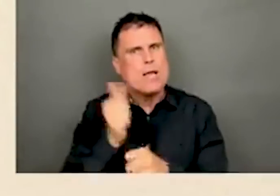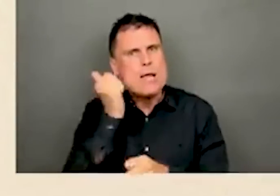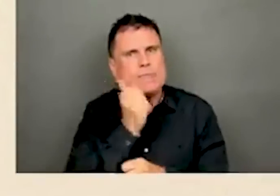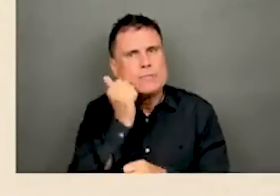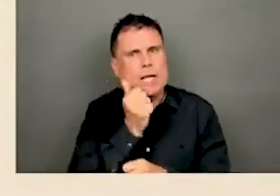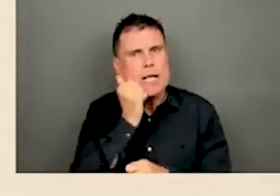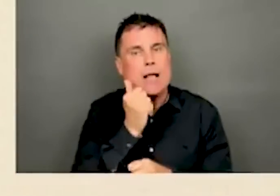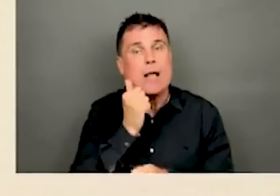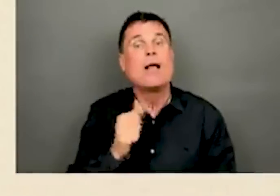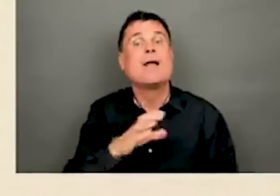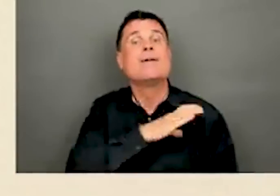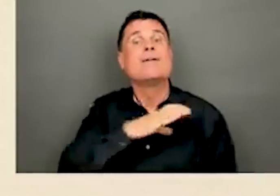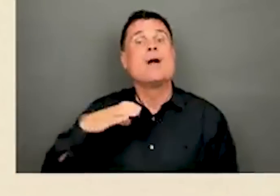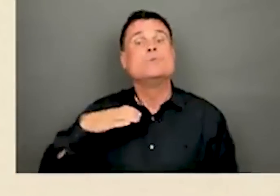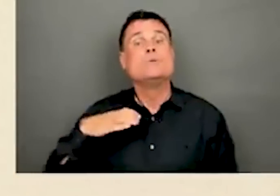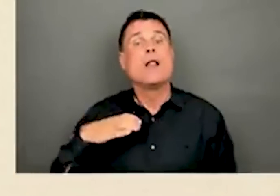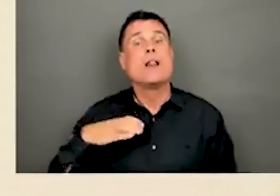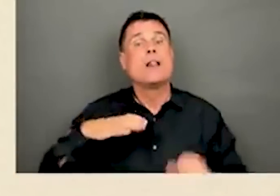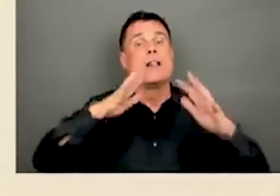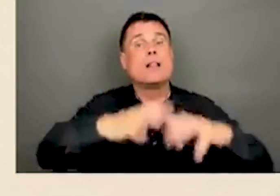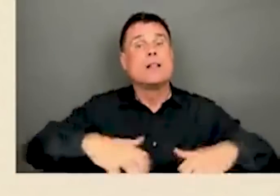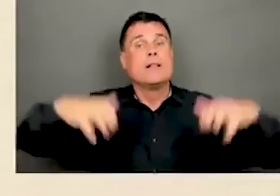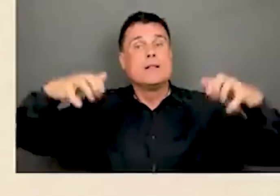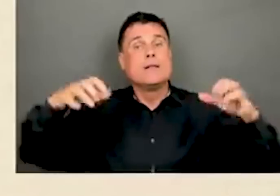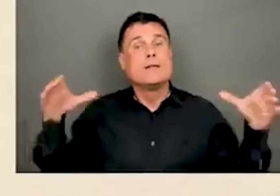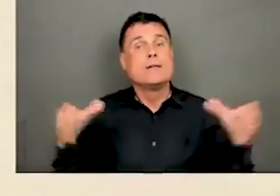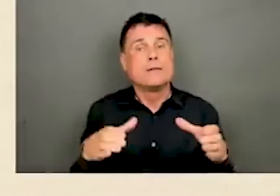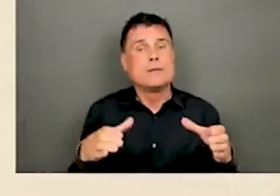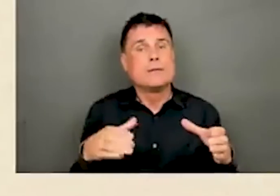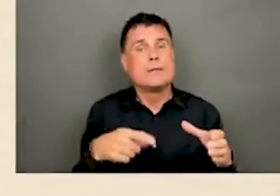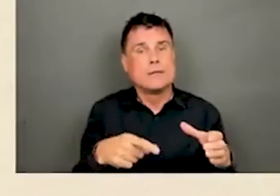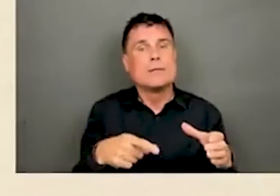in Victoria, and we can make the progress on healthcare that we absolutely have